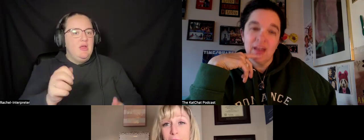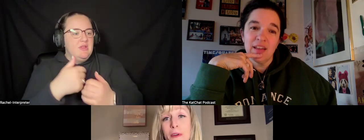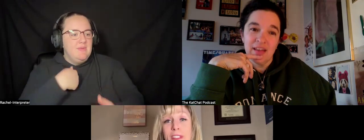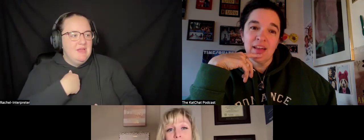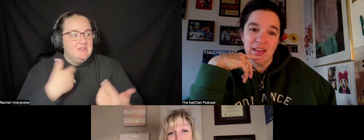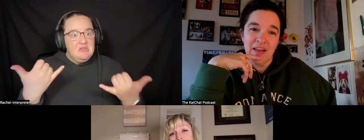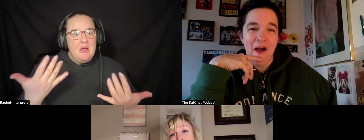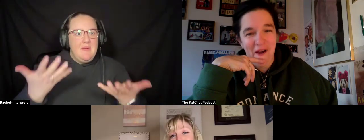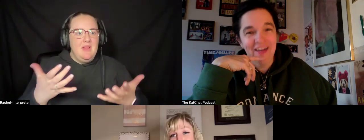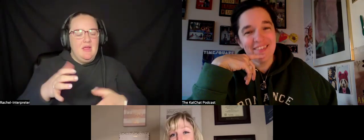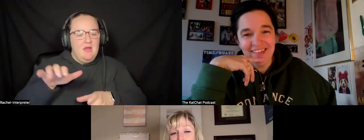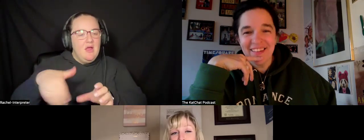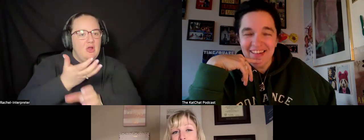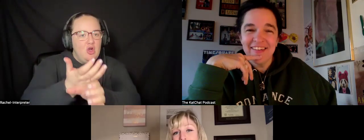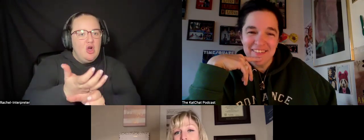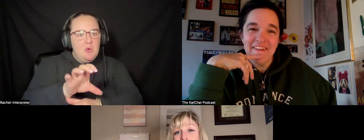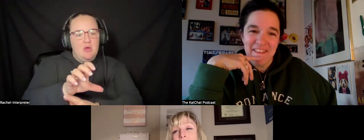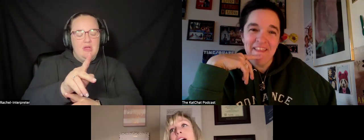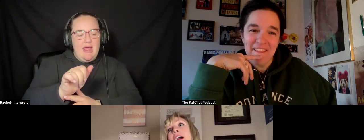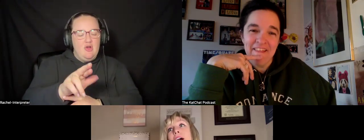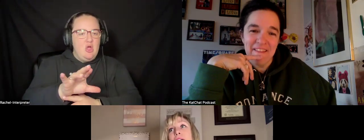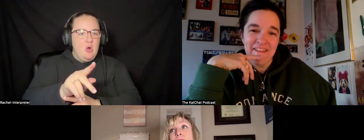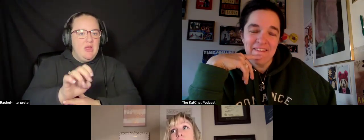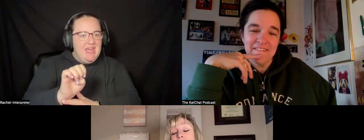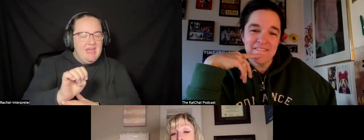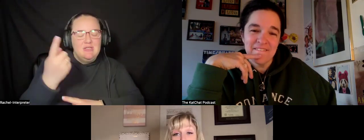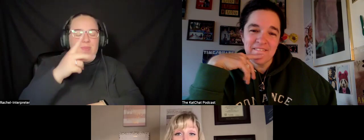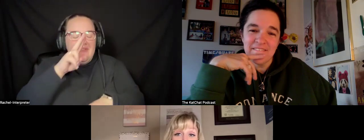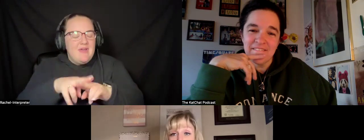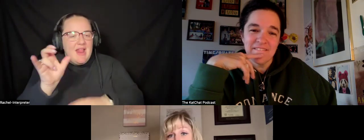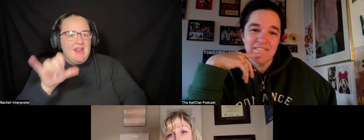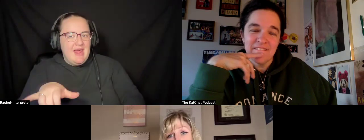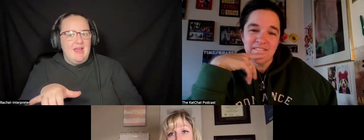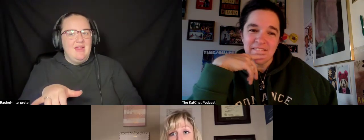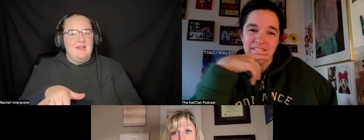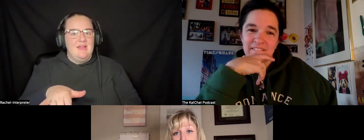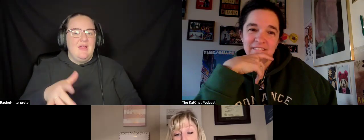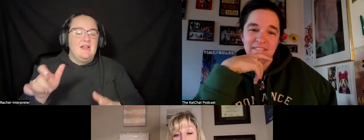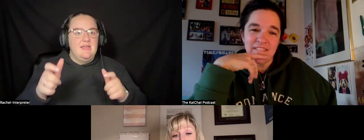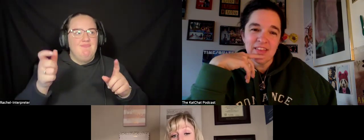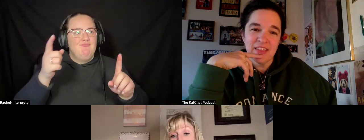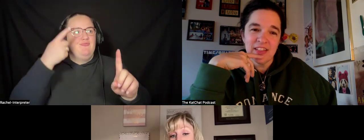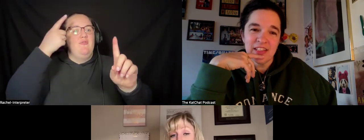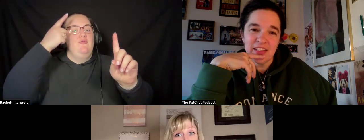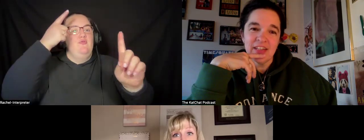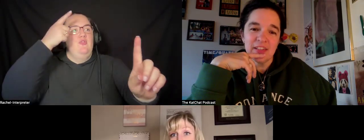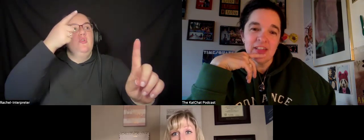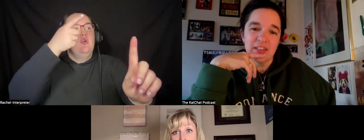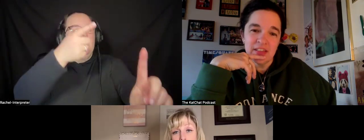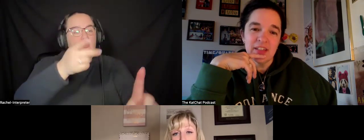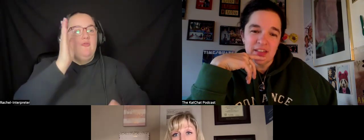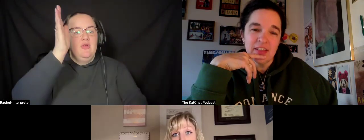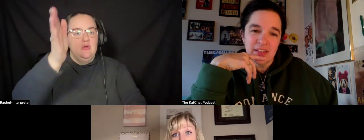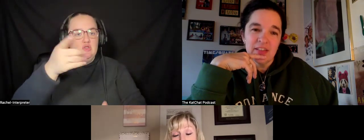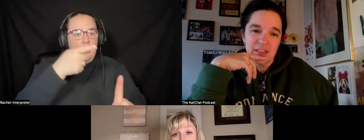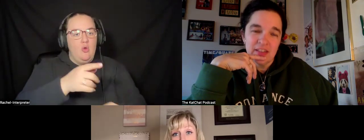karaoke in person, or like just something fun like that. And so that, I mean, that's like big picture. But it was same thing